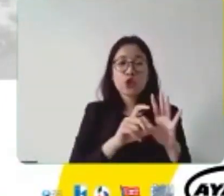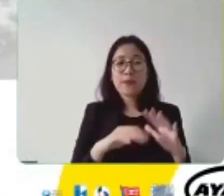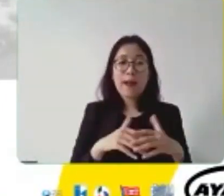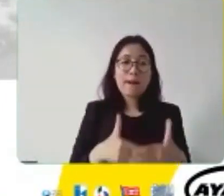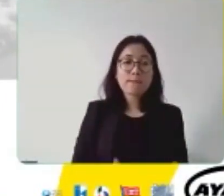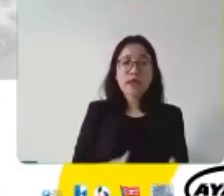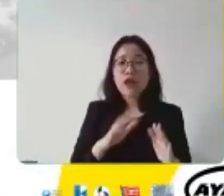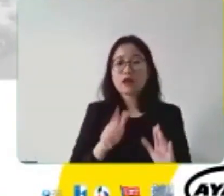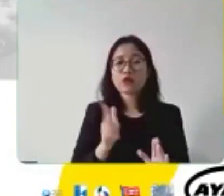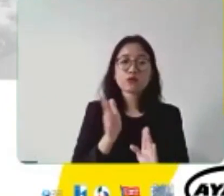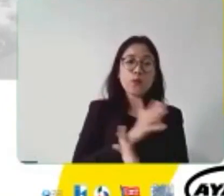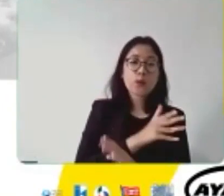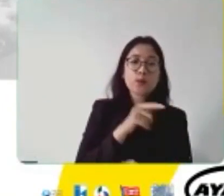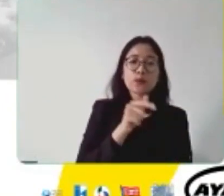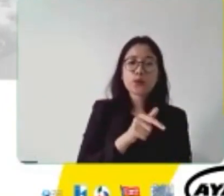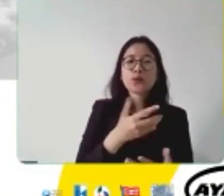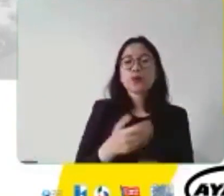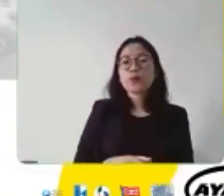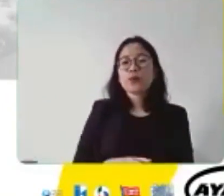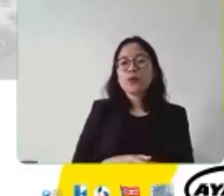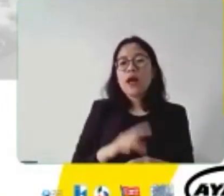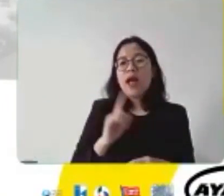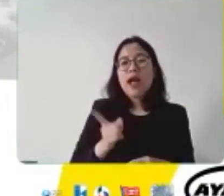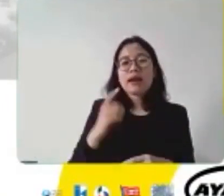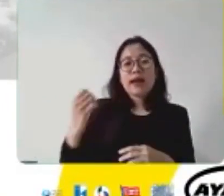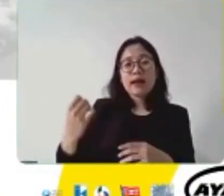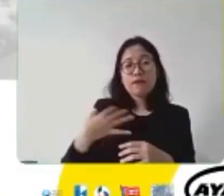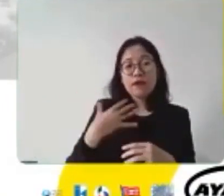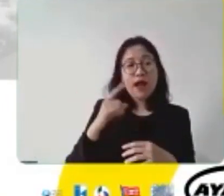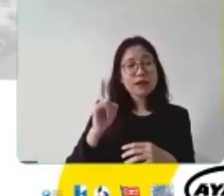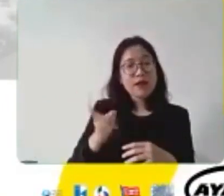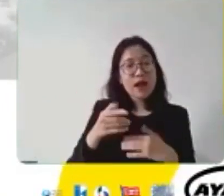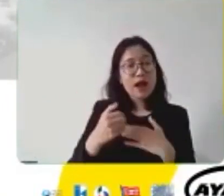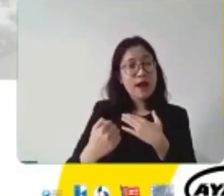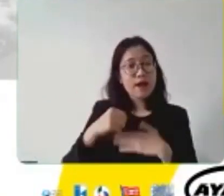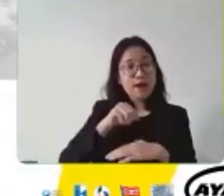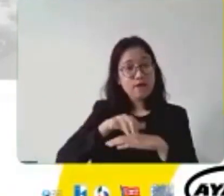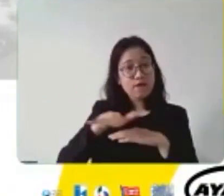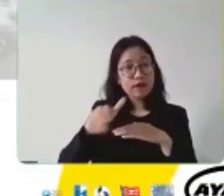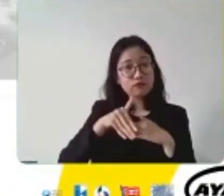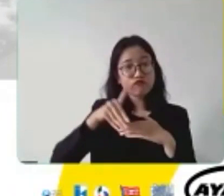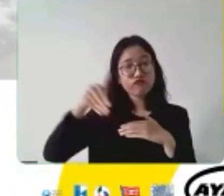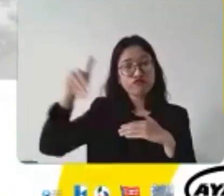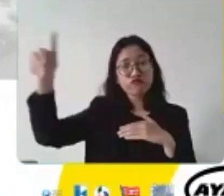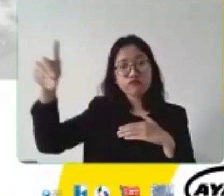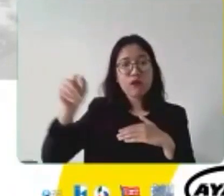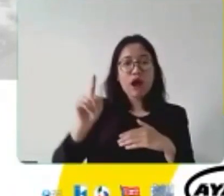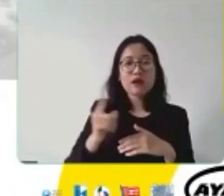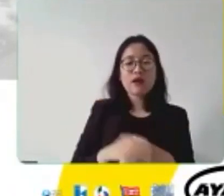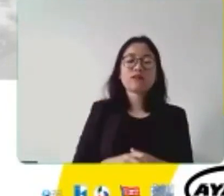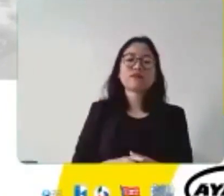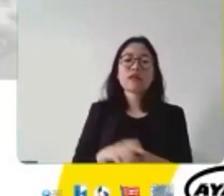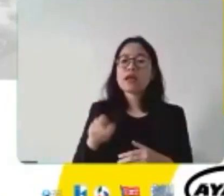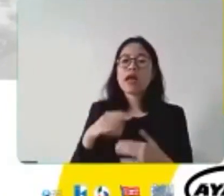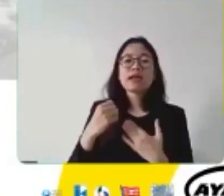will have long-term effects later in life. So we really need, so pregnancy or women who